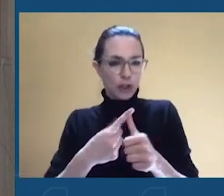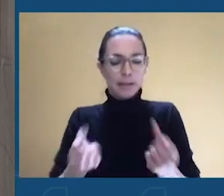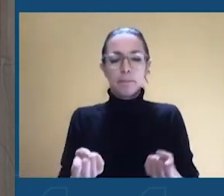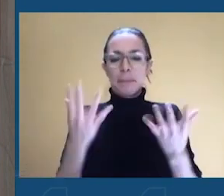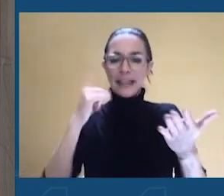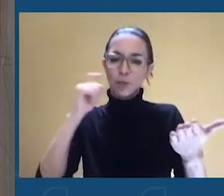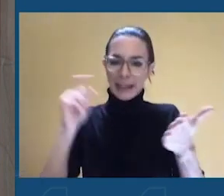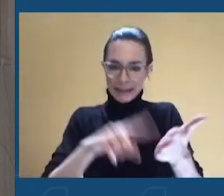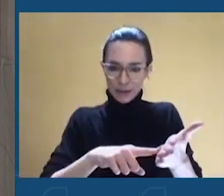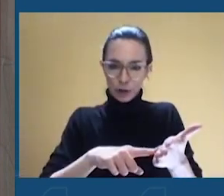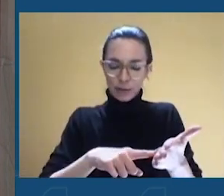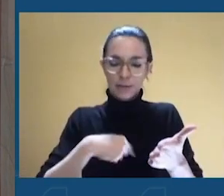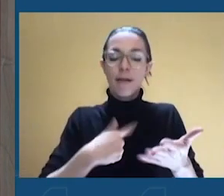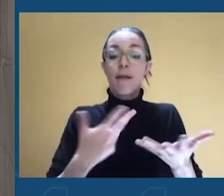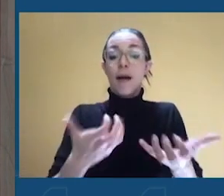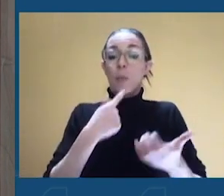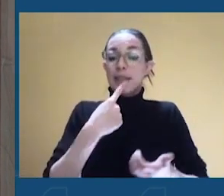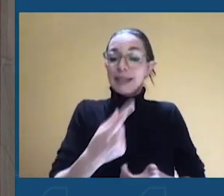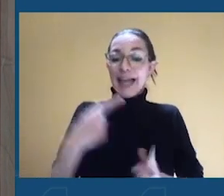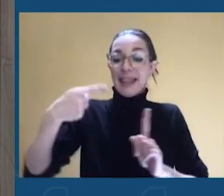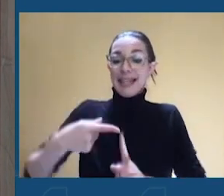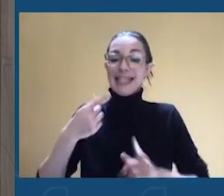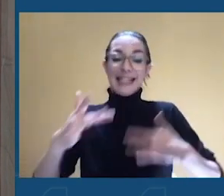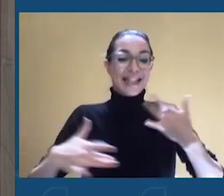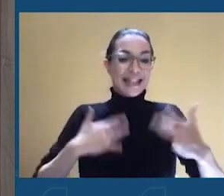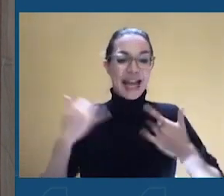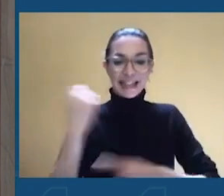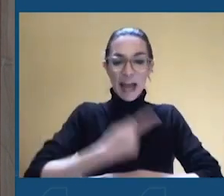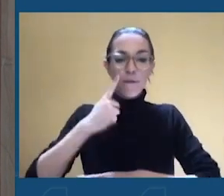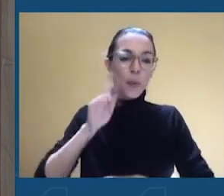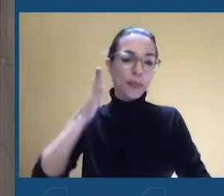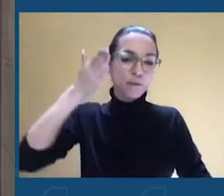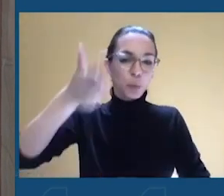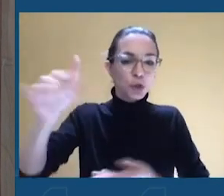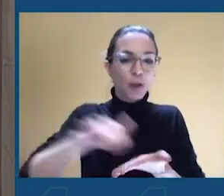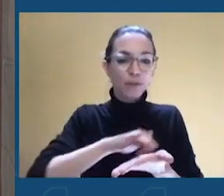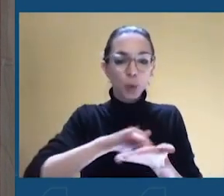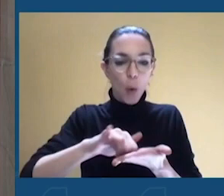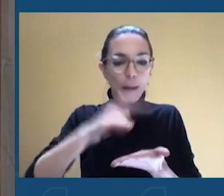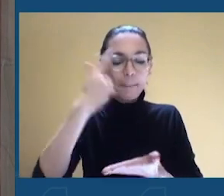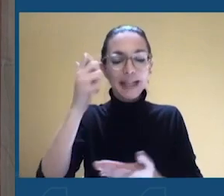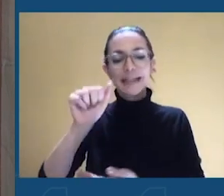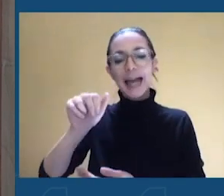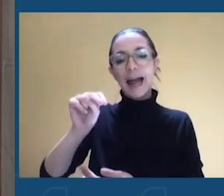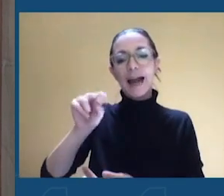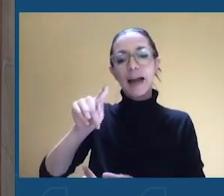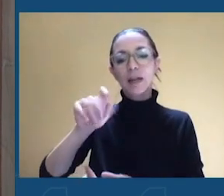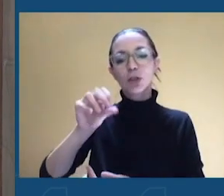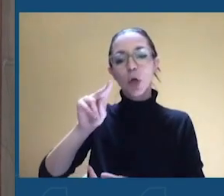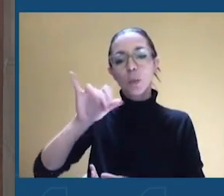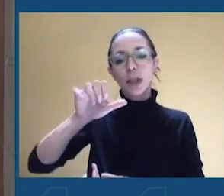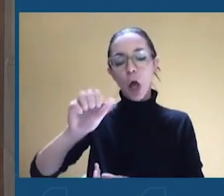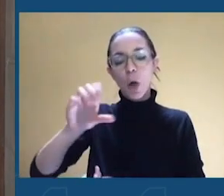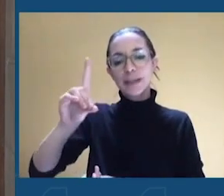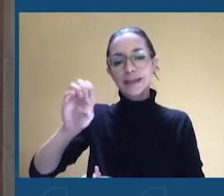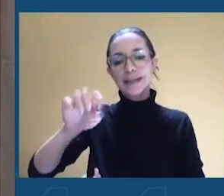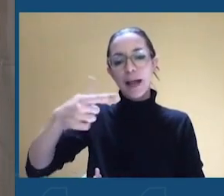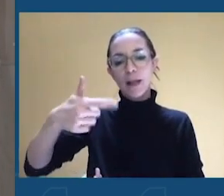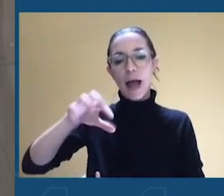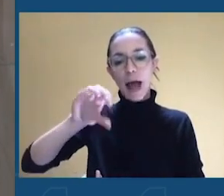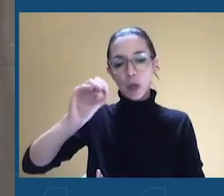say, this is an exciting day for the future of New York because Antonio Delgado is the right person for this